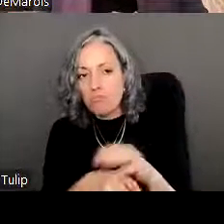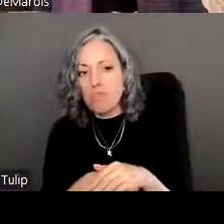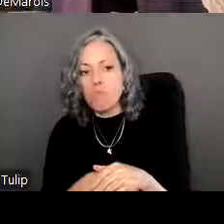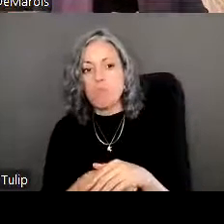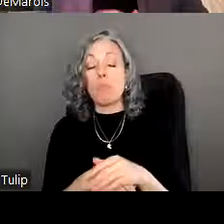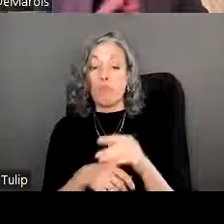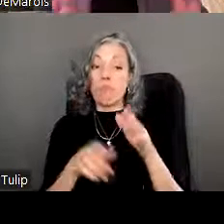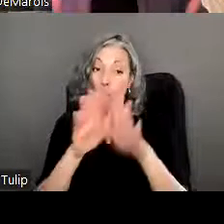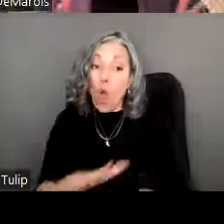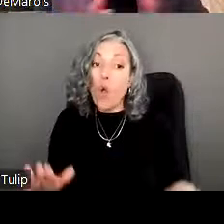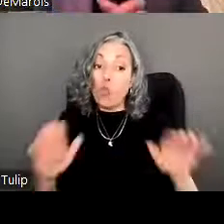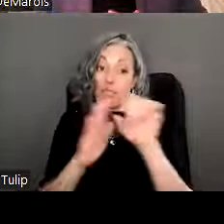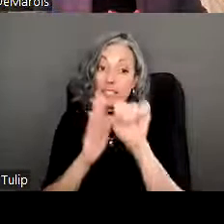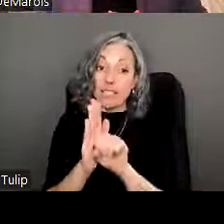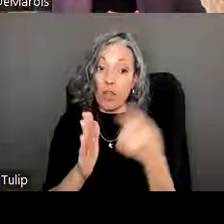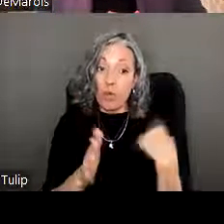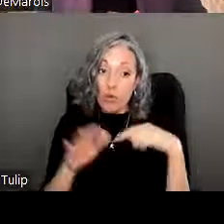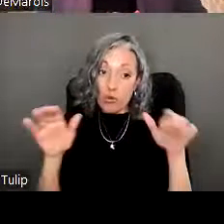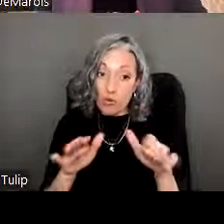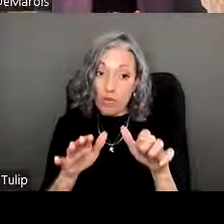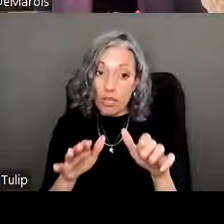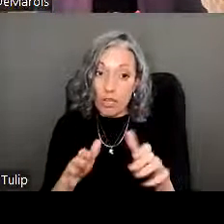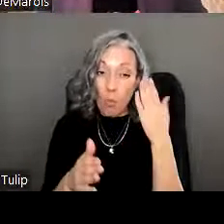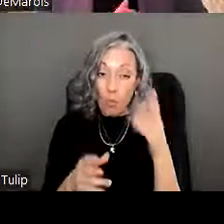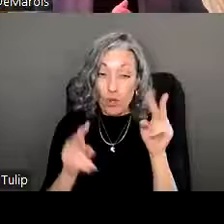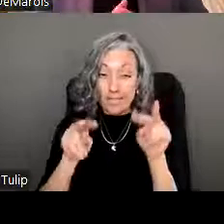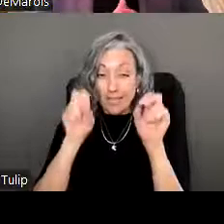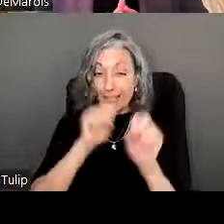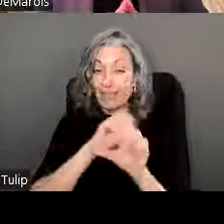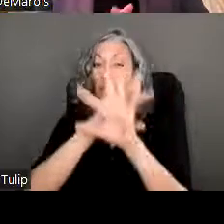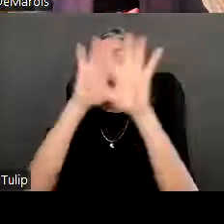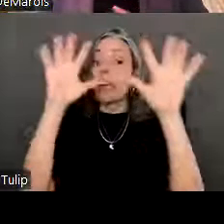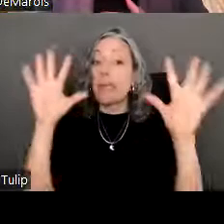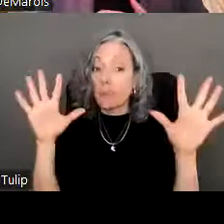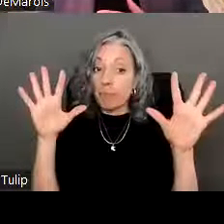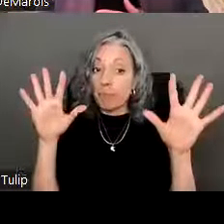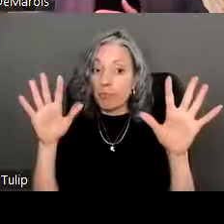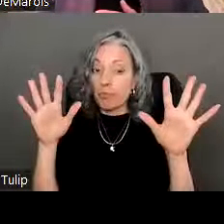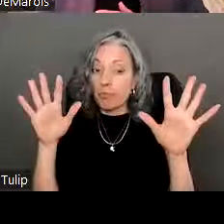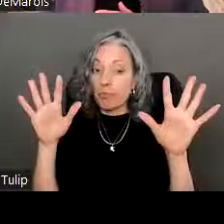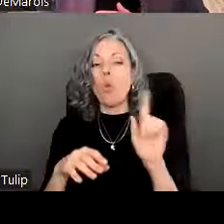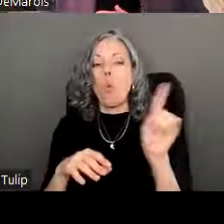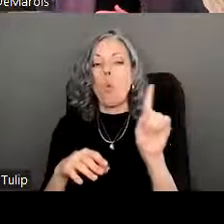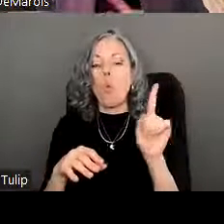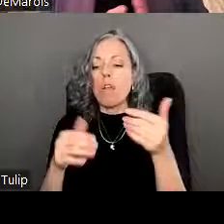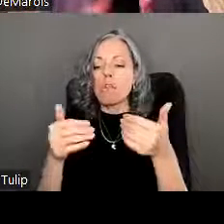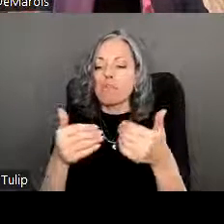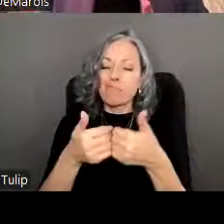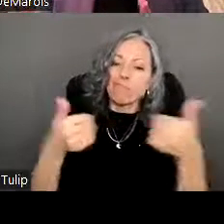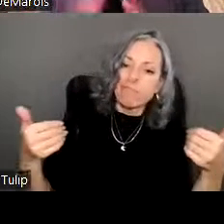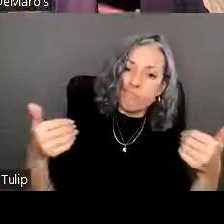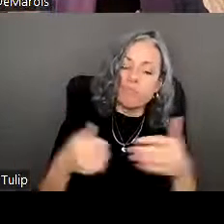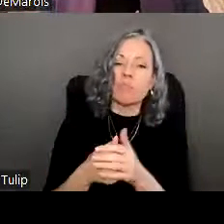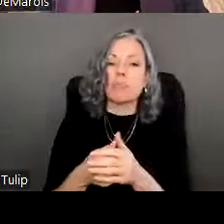this statewide, and we'll be able to see clearly and starkly where the gaps exist. And then we'll